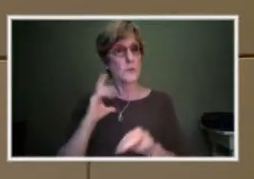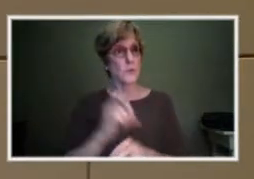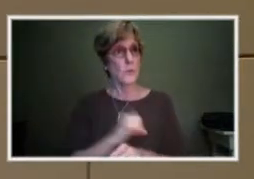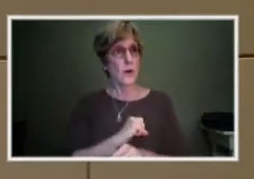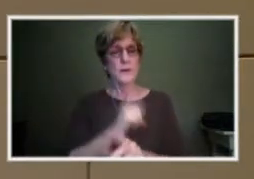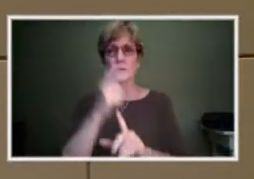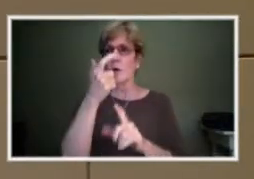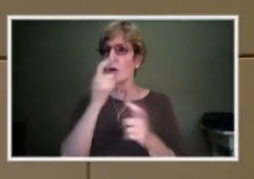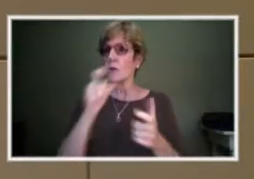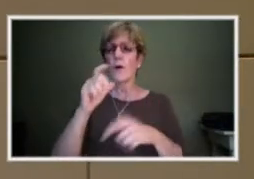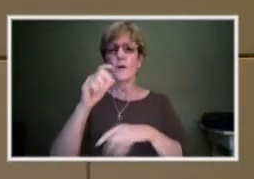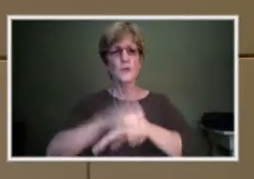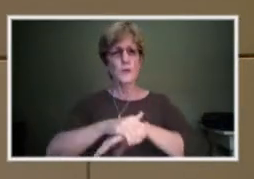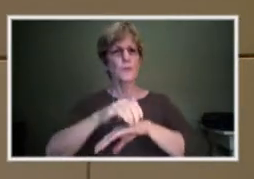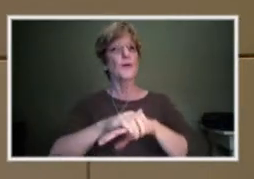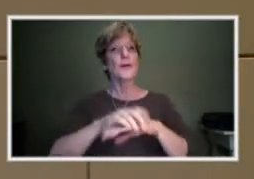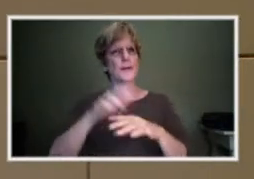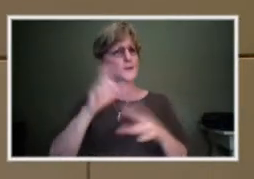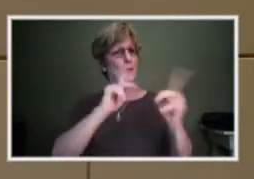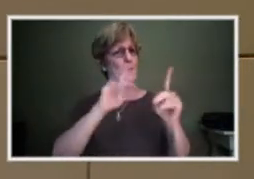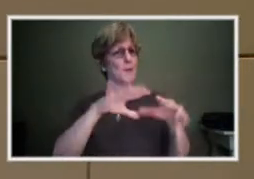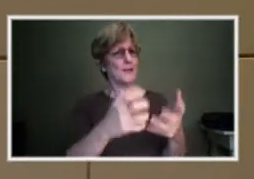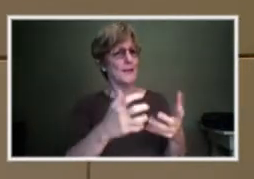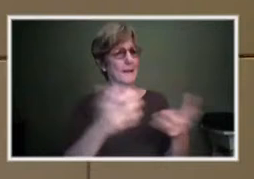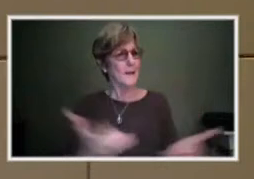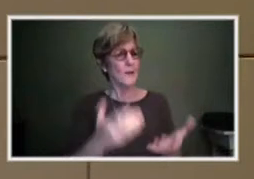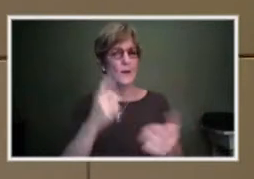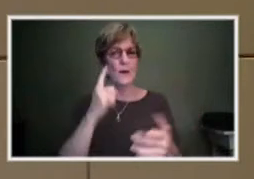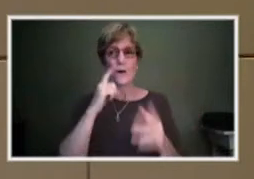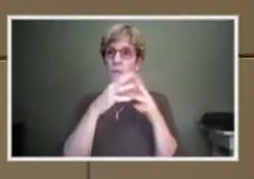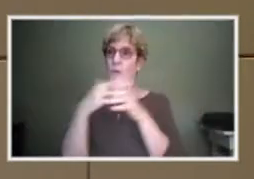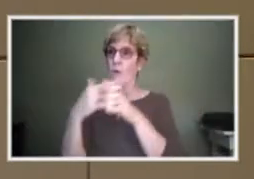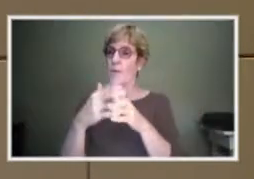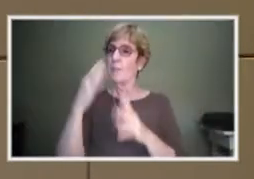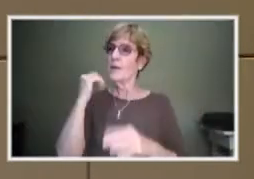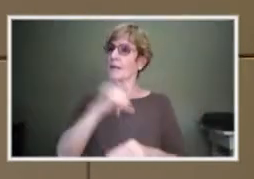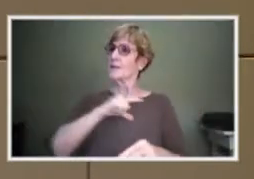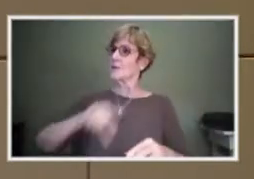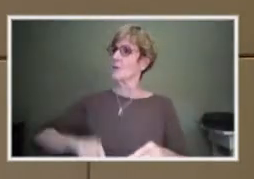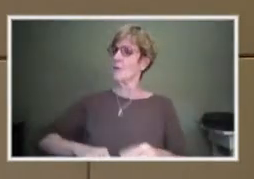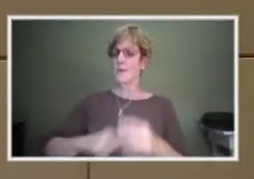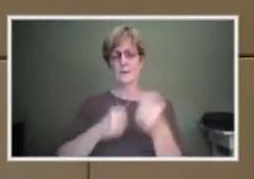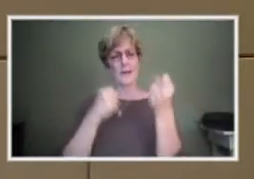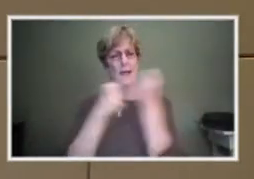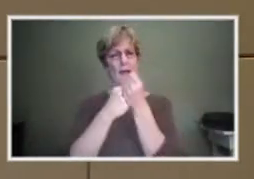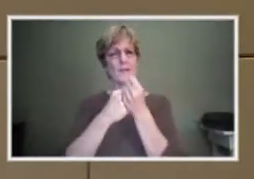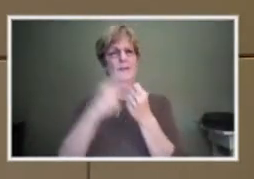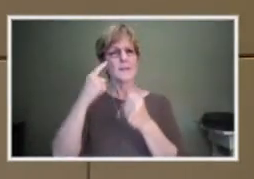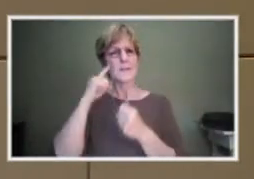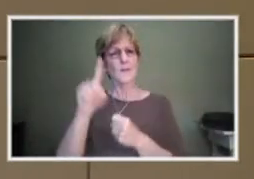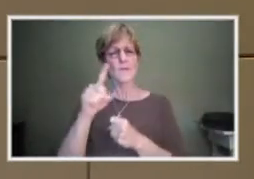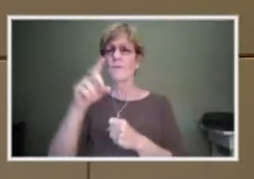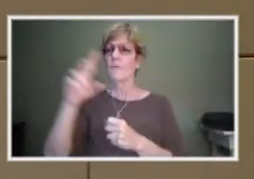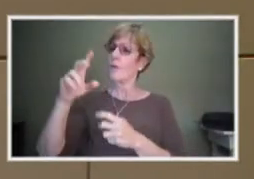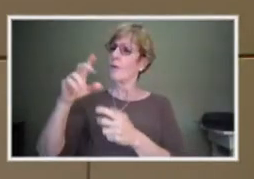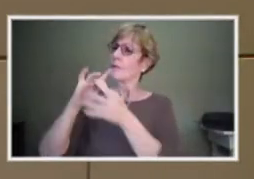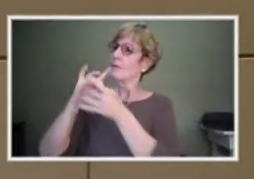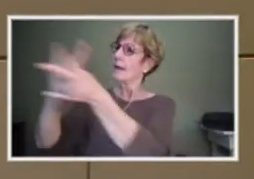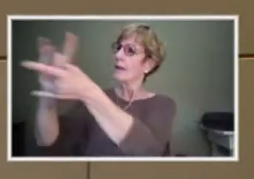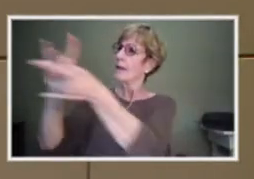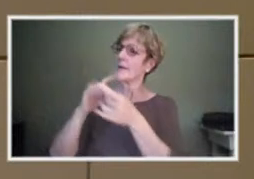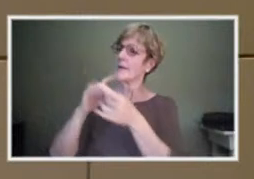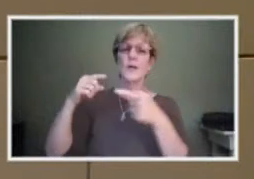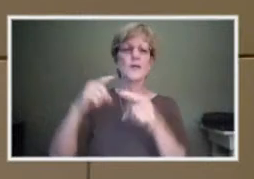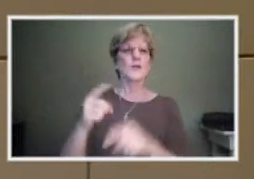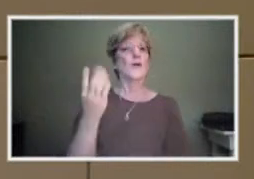vibrant British community, and to our country because of the Queen's staunch advocacy for the Transatlantic Alliance during the terms of